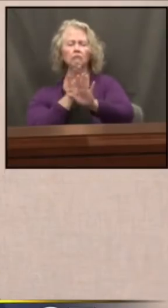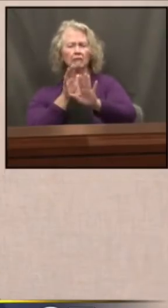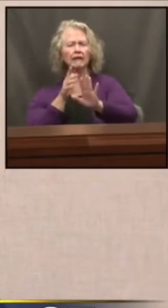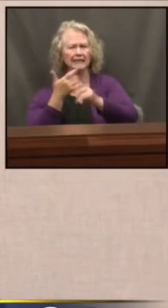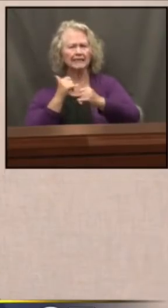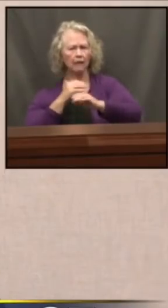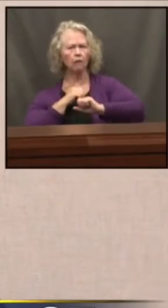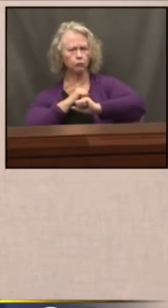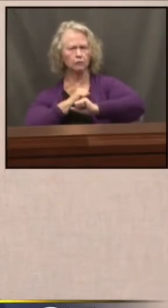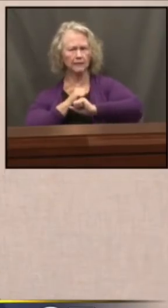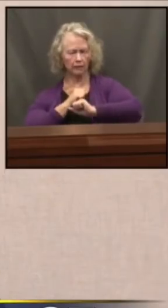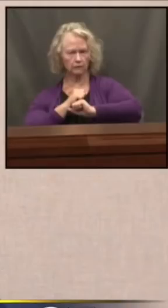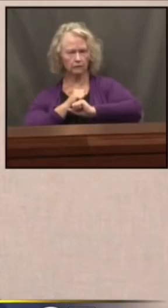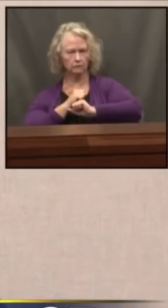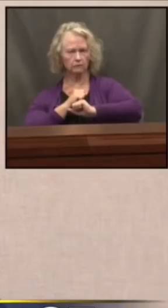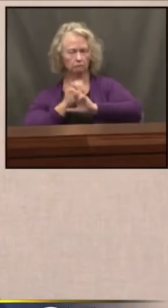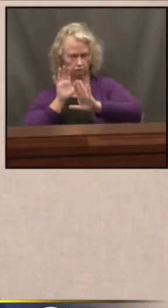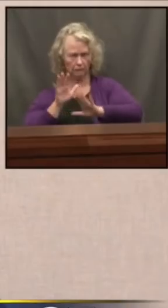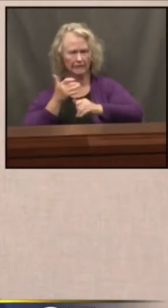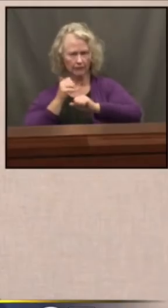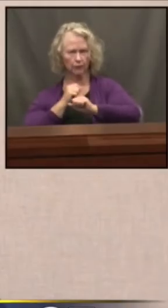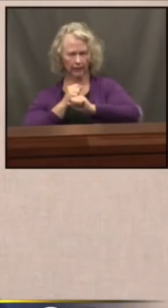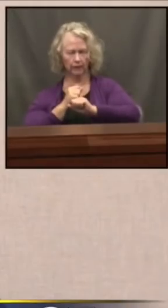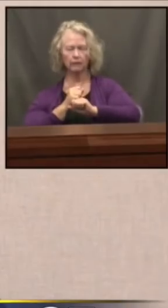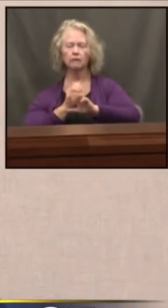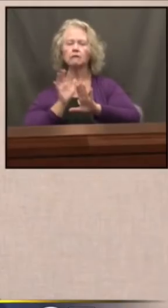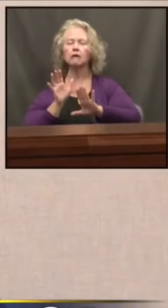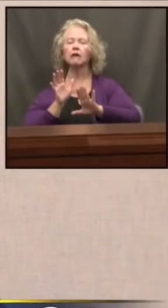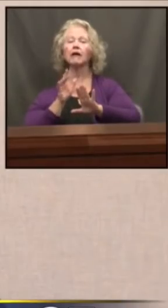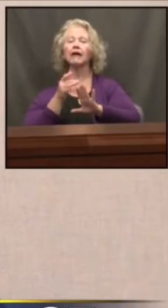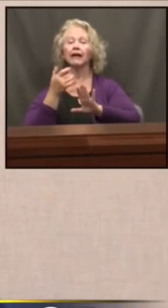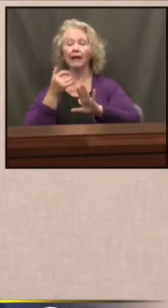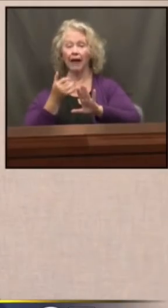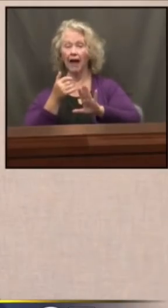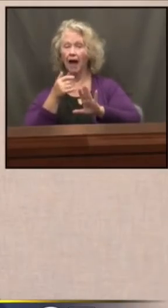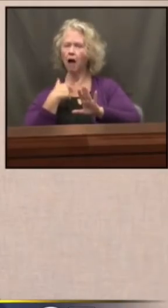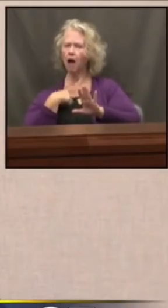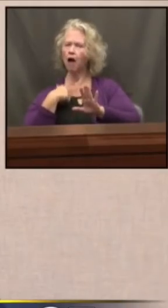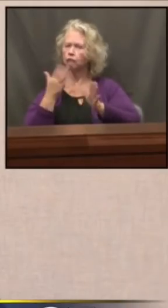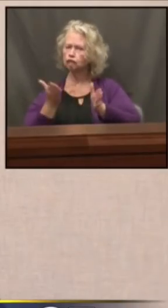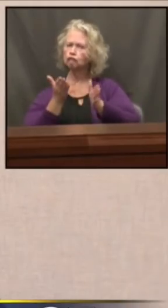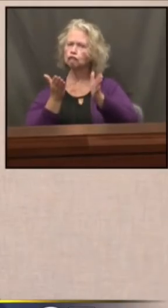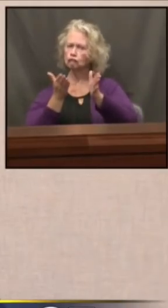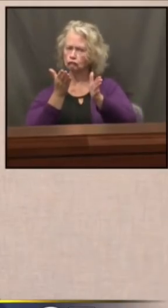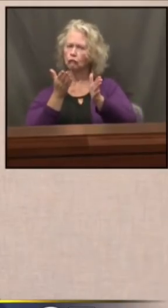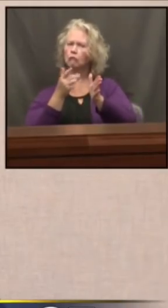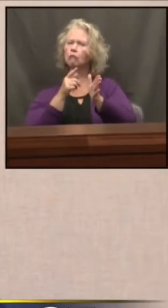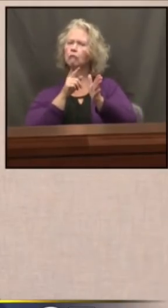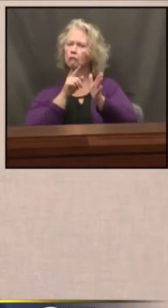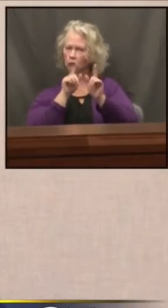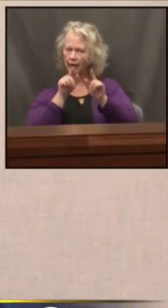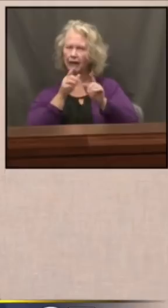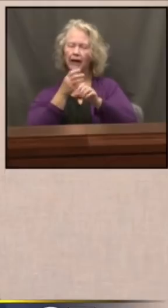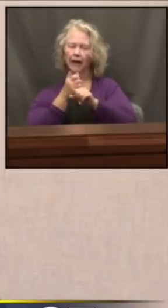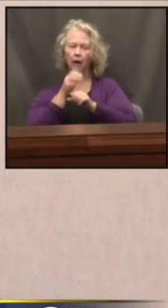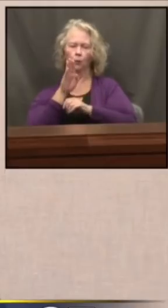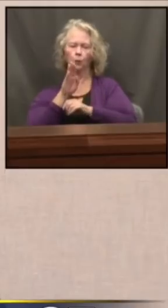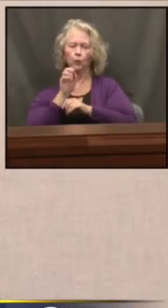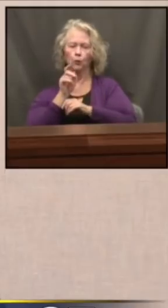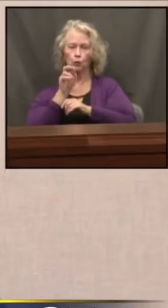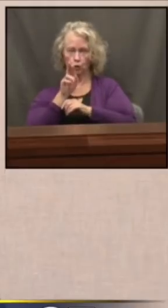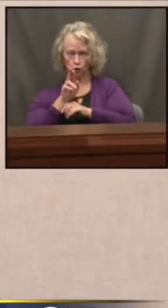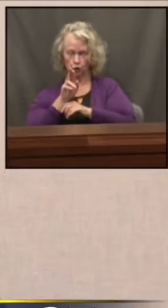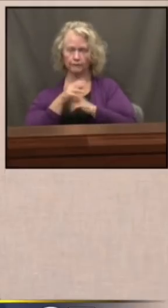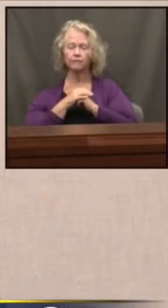I would recommend, now that we have these recommendations, that they start to go out there and get their boosters. Of course, those who have